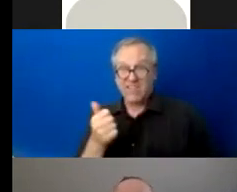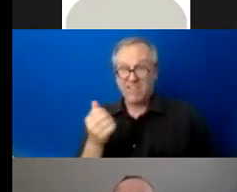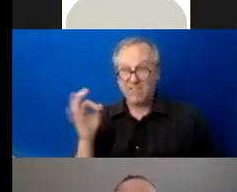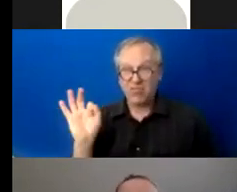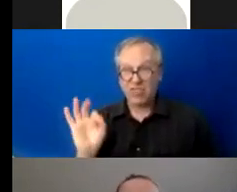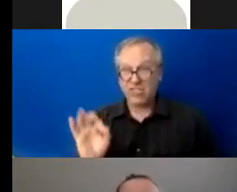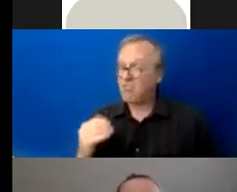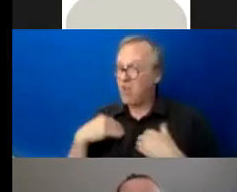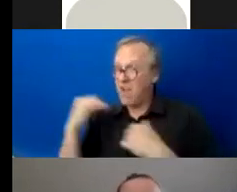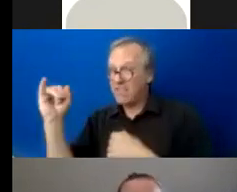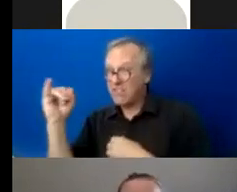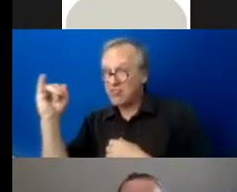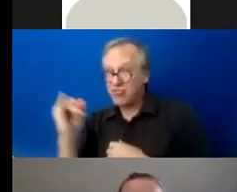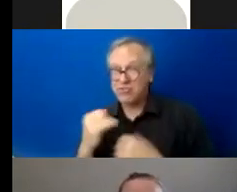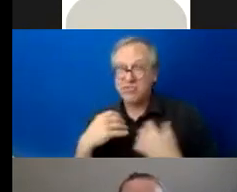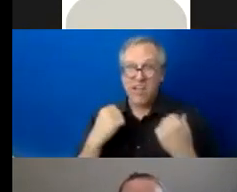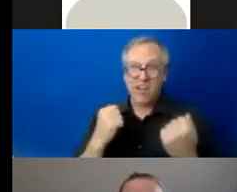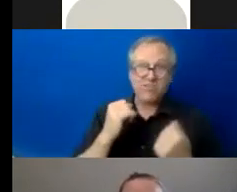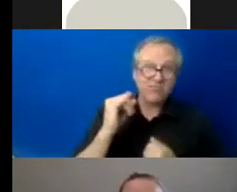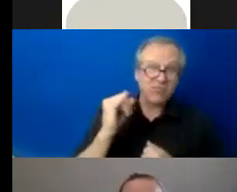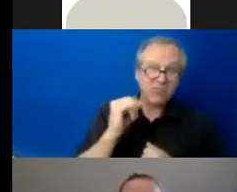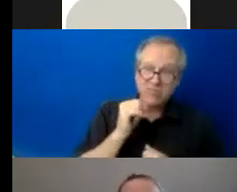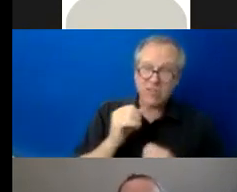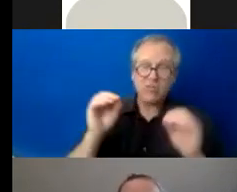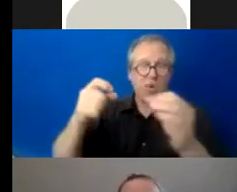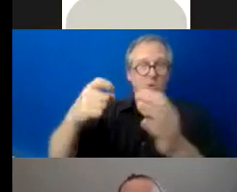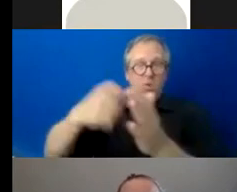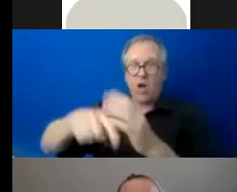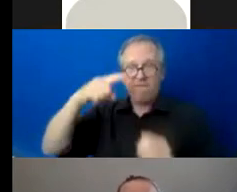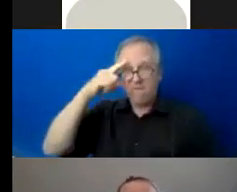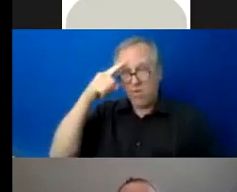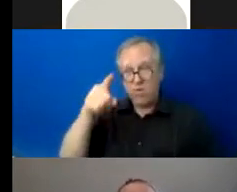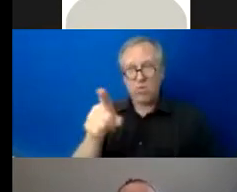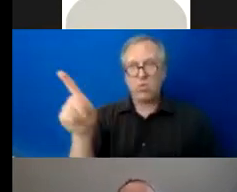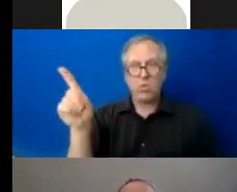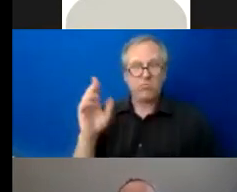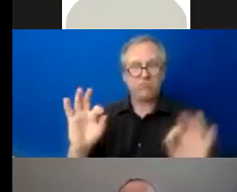health insurance or not. So there's absolutely no cost to you whatsoever.